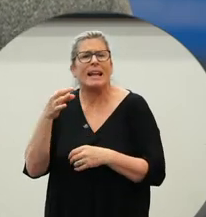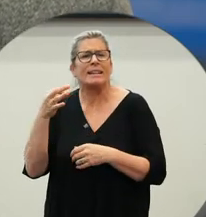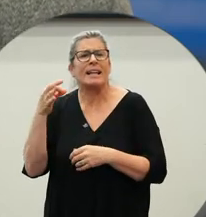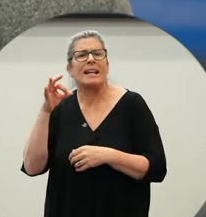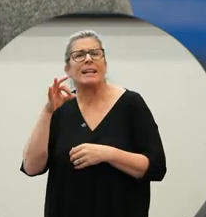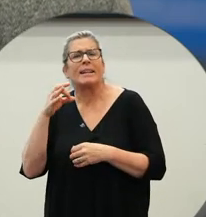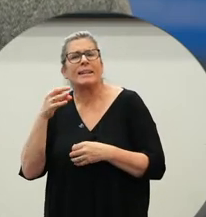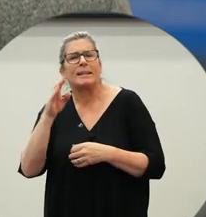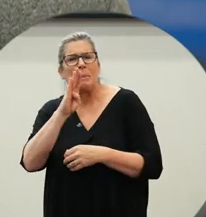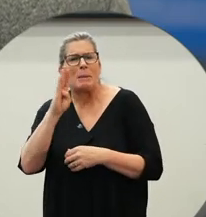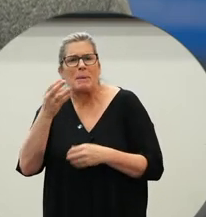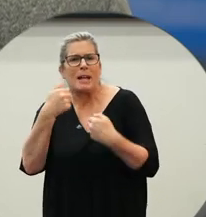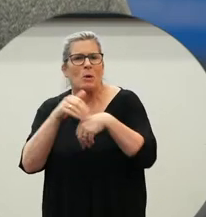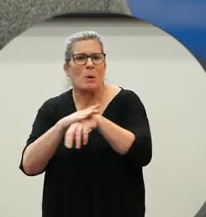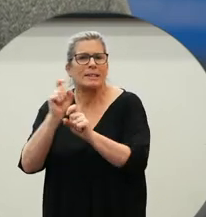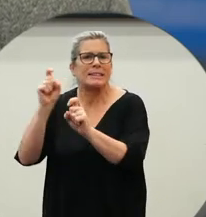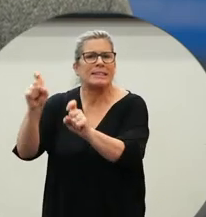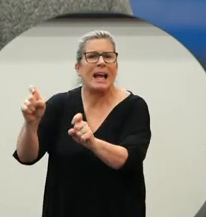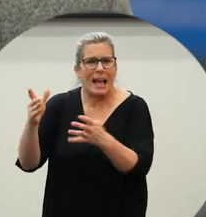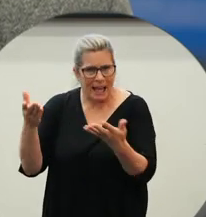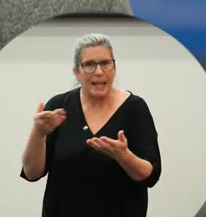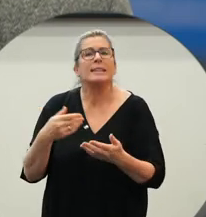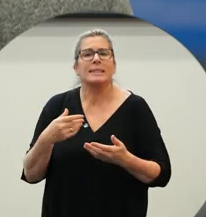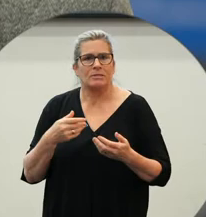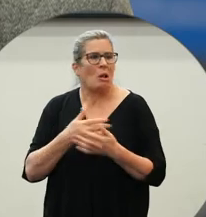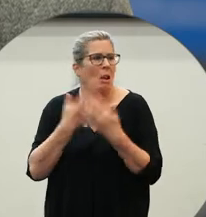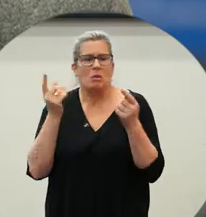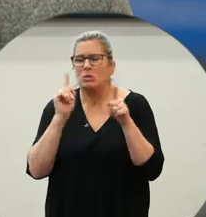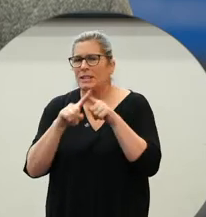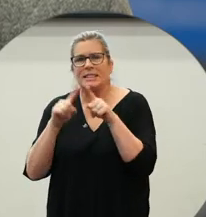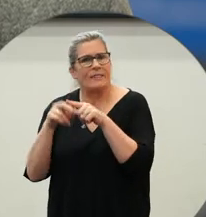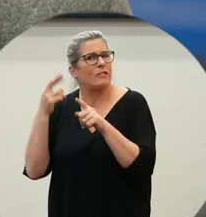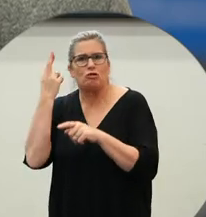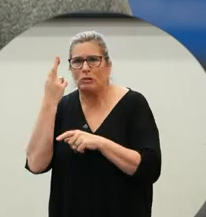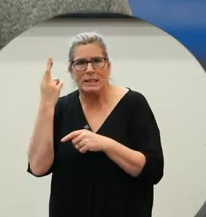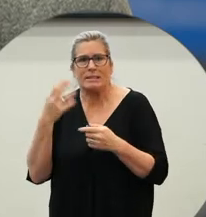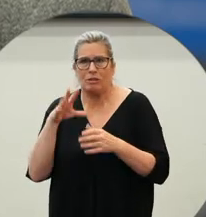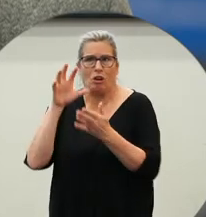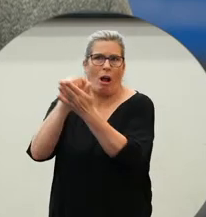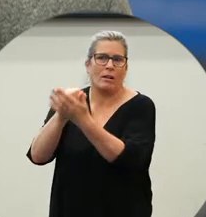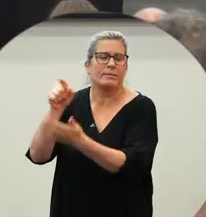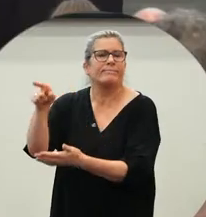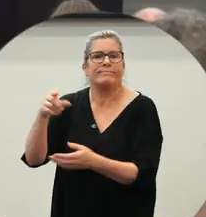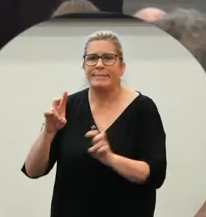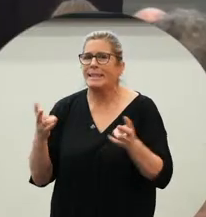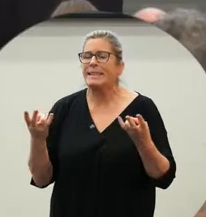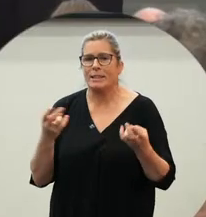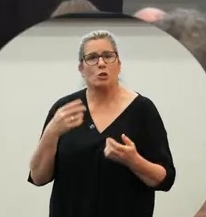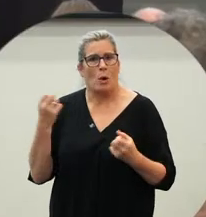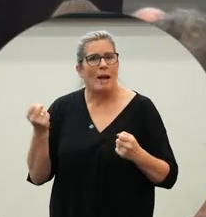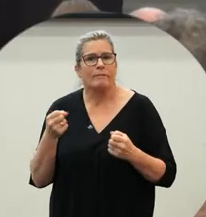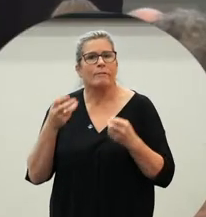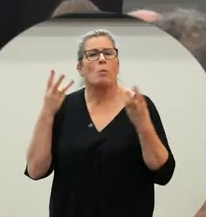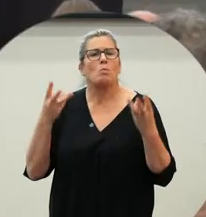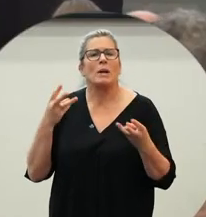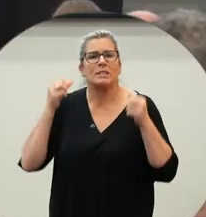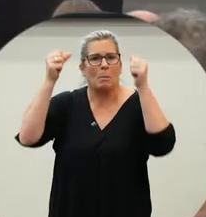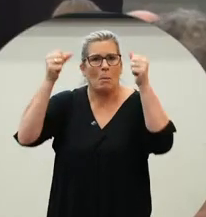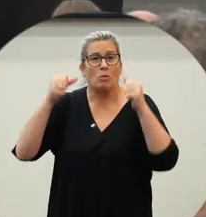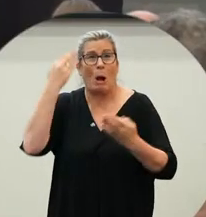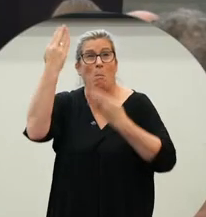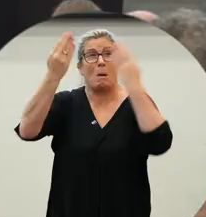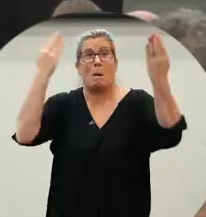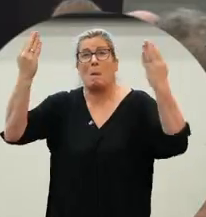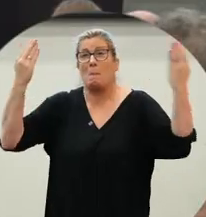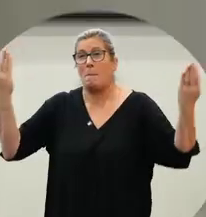were staying, all sorts of different reasons. And so there was wanted posters for her plastered all over